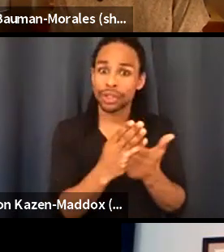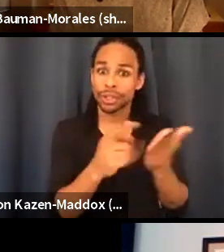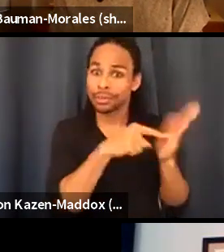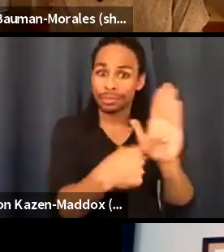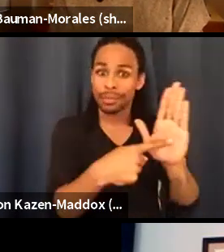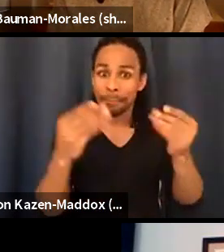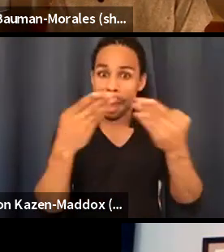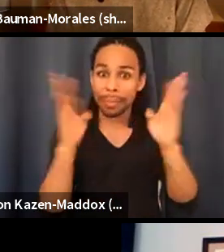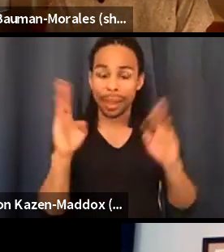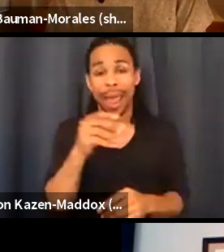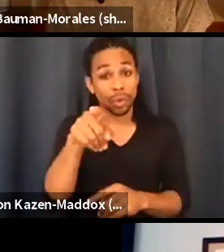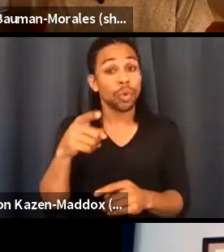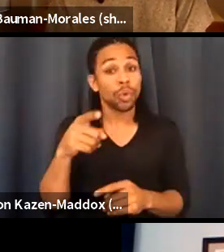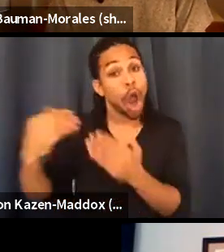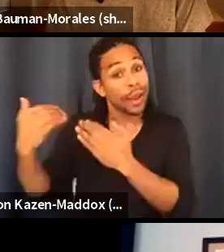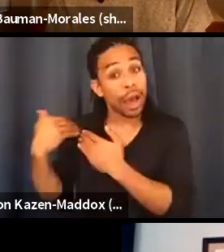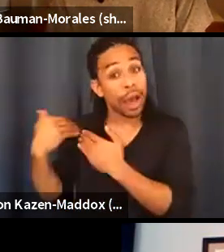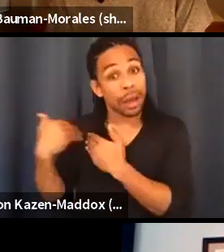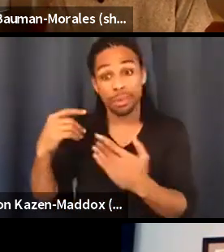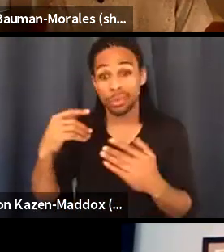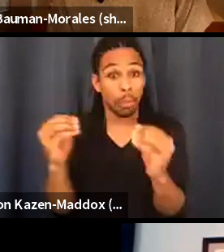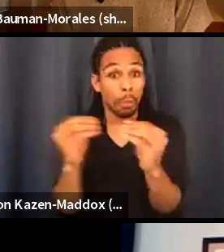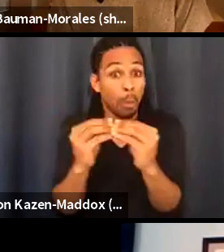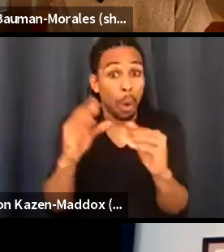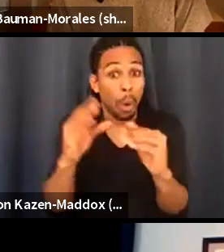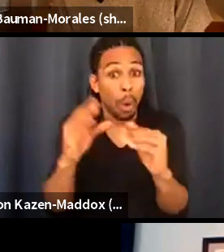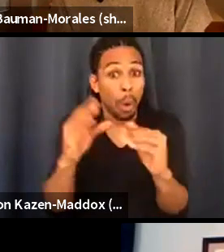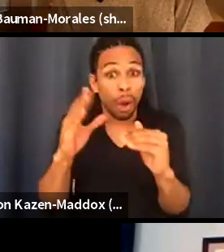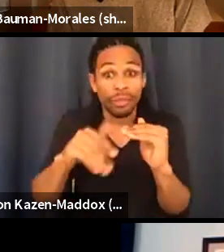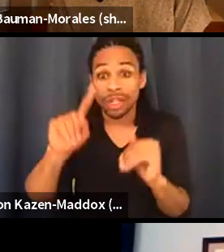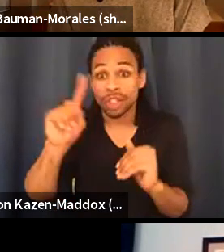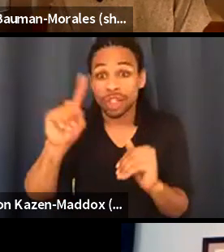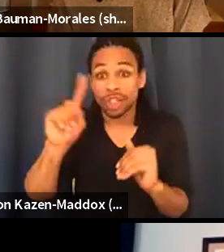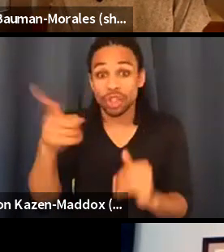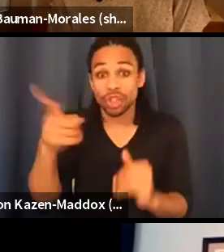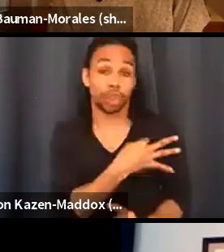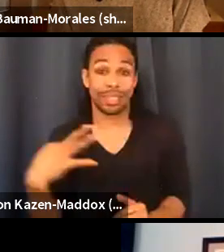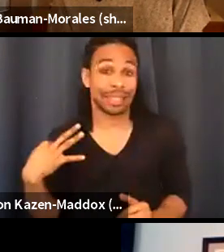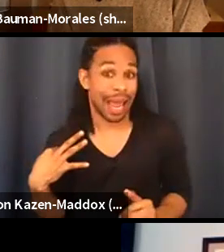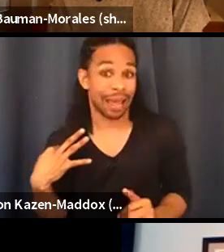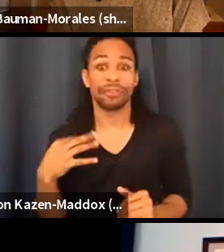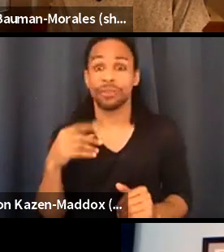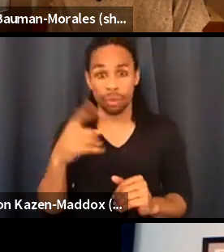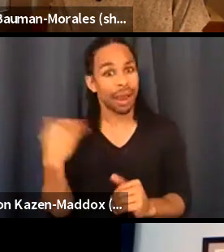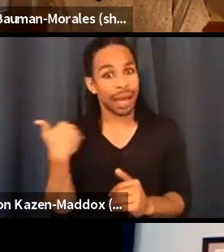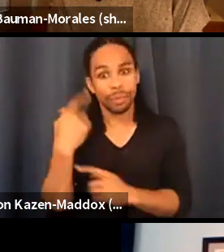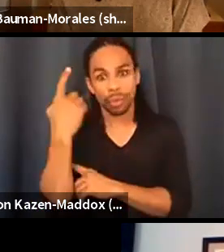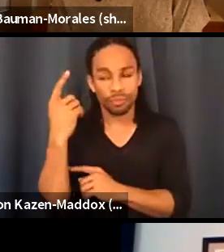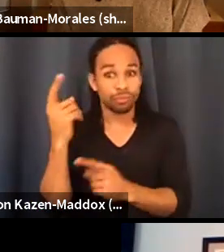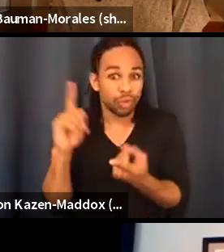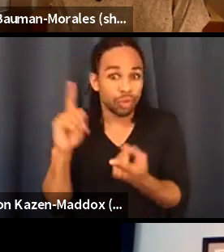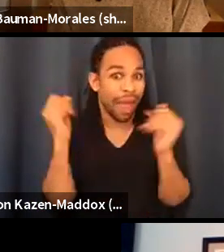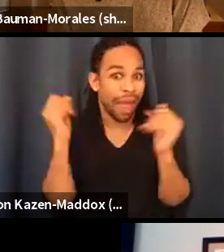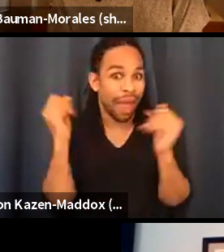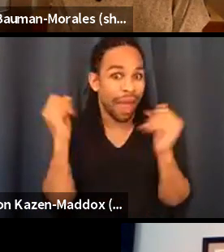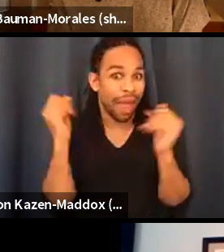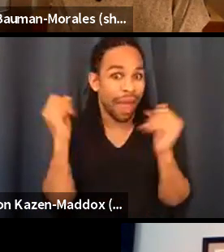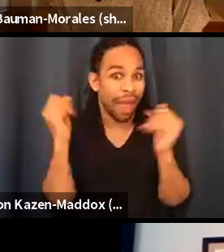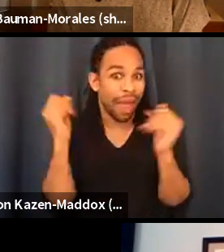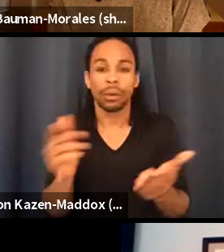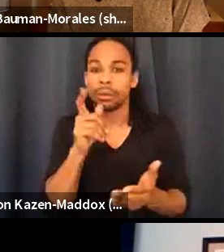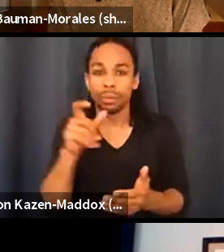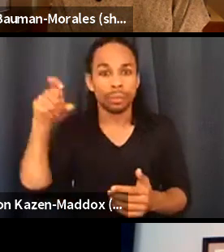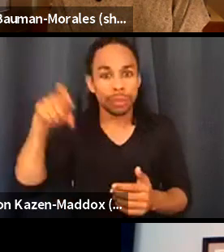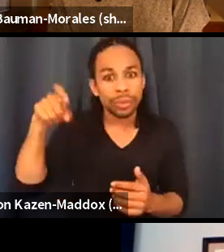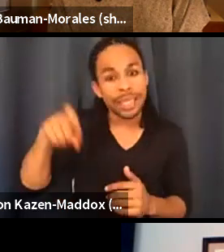this idea that you can't share that information and why it should be public, who really are you protecting? There may be real things that are really